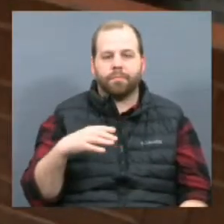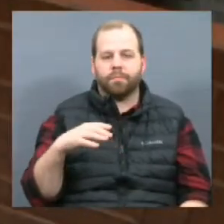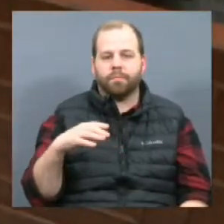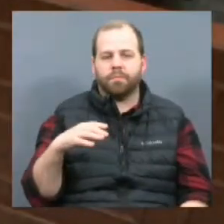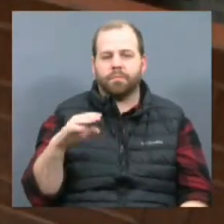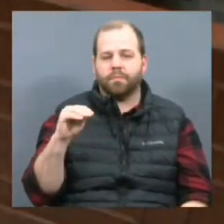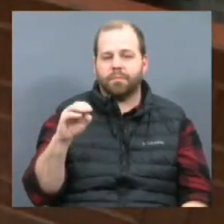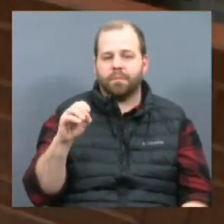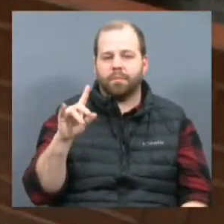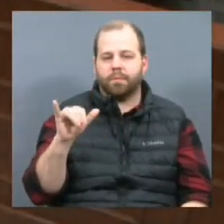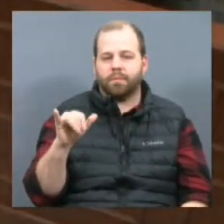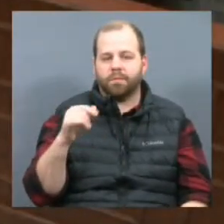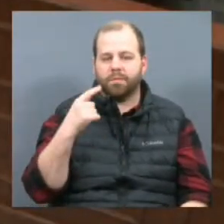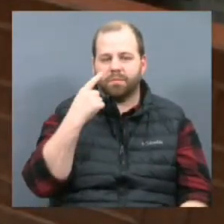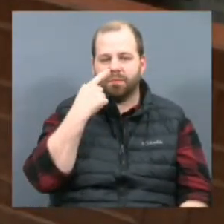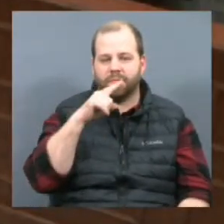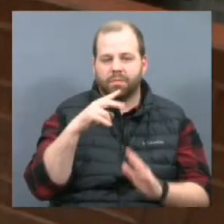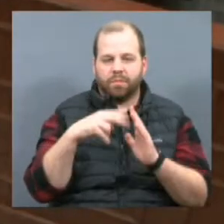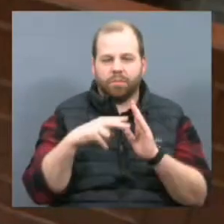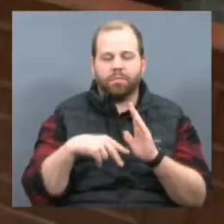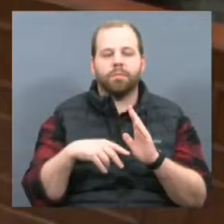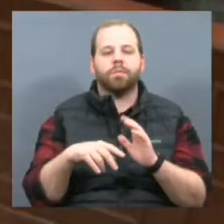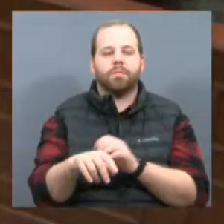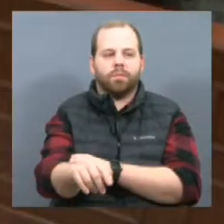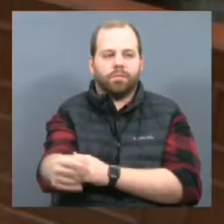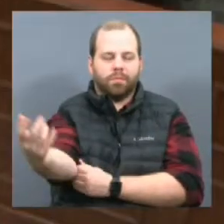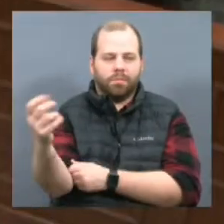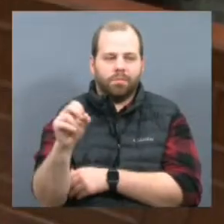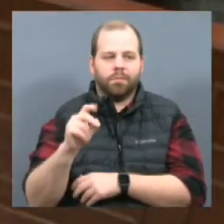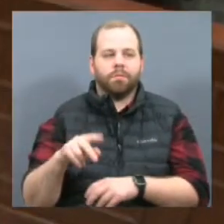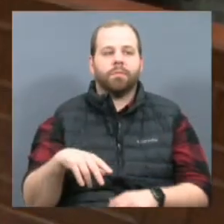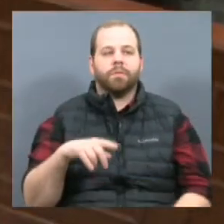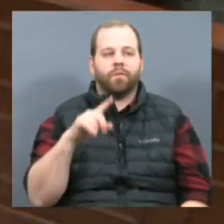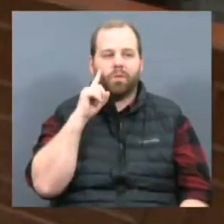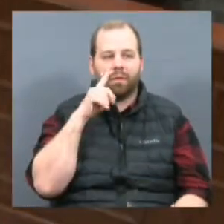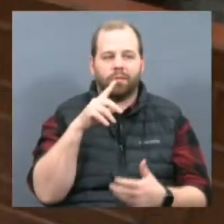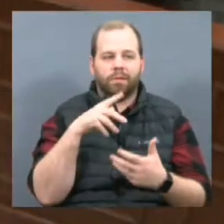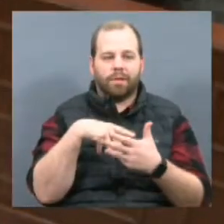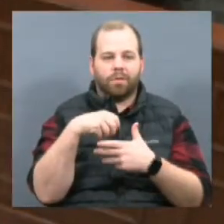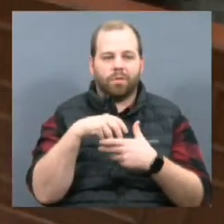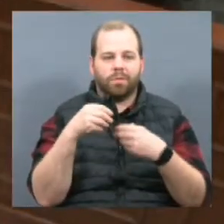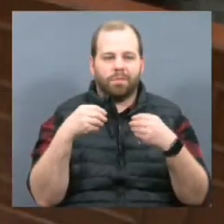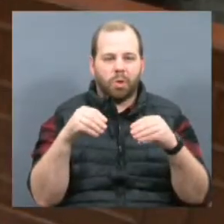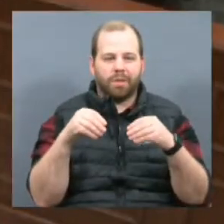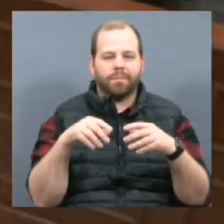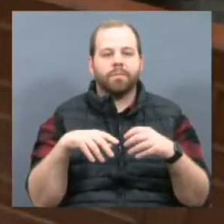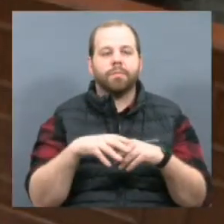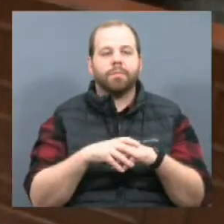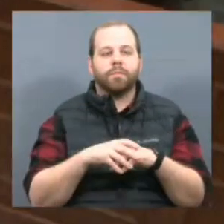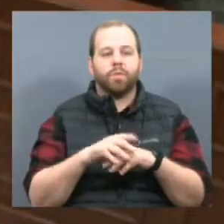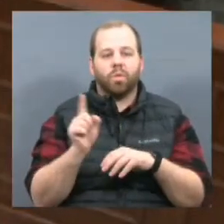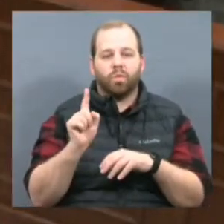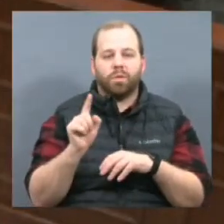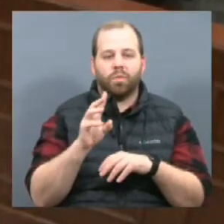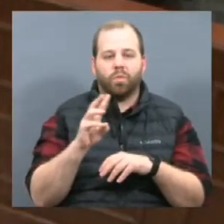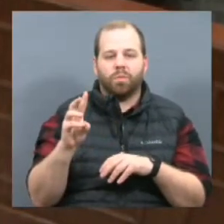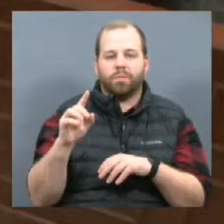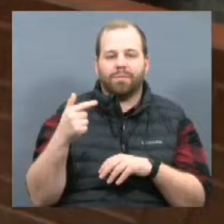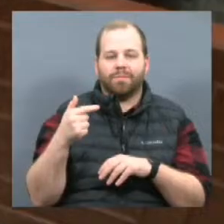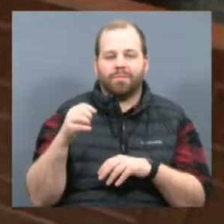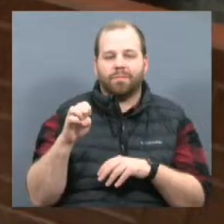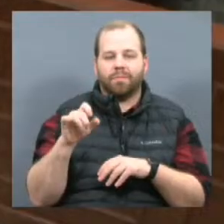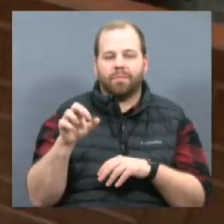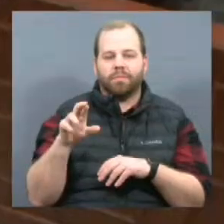provide the reading? Okay, item 16, file number Z 10104, Gonzalez Outdoor Market, PCD, located on the west side of Geyer Springs